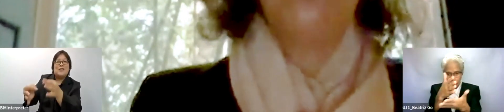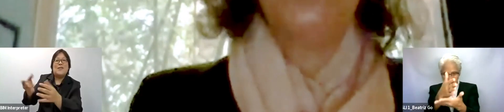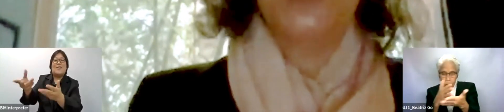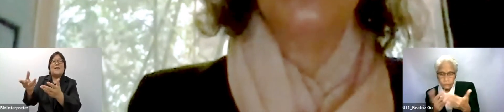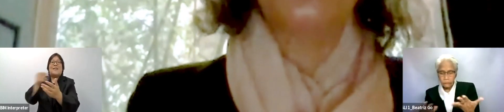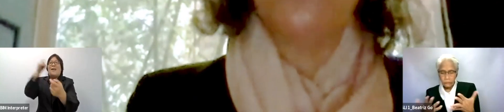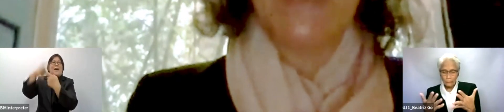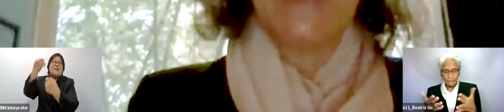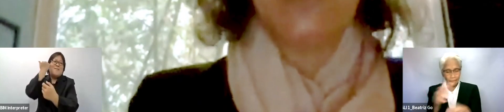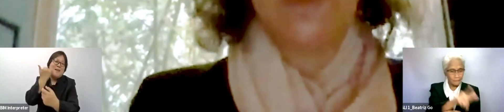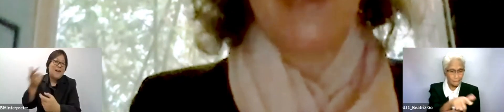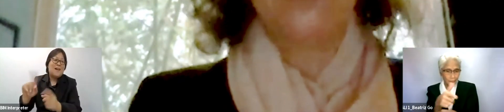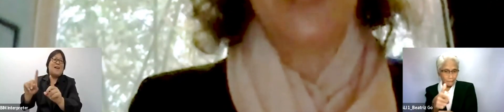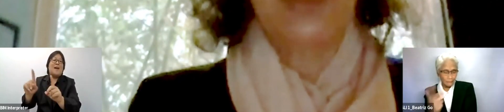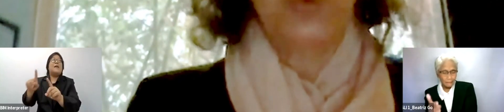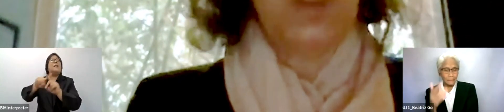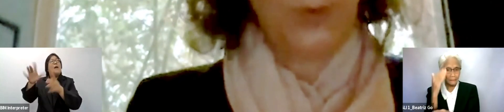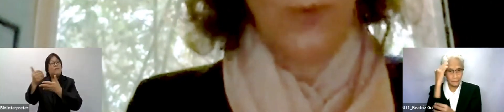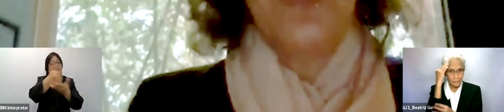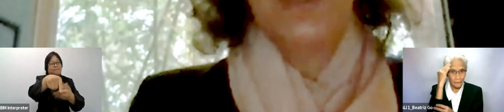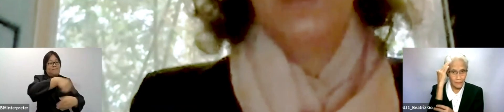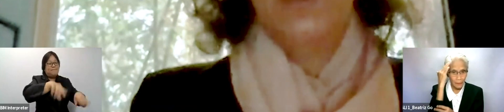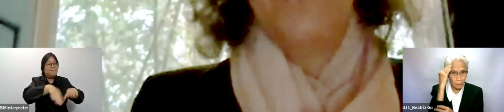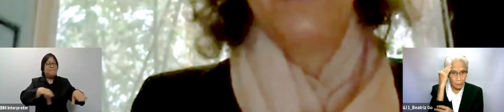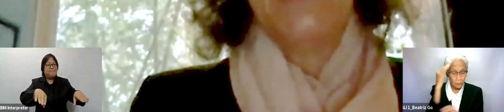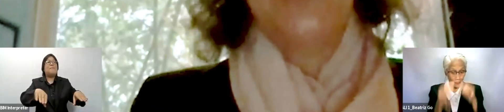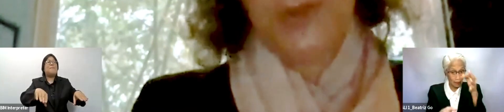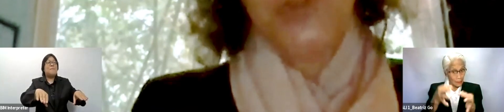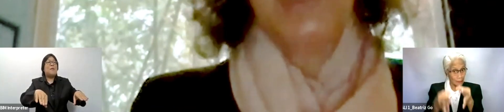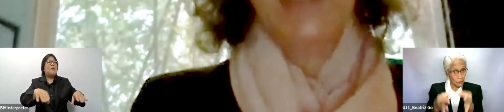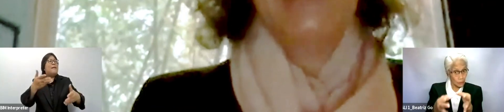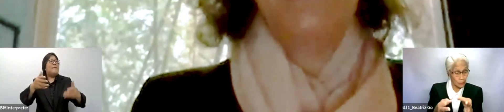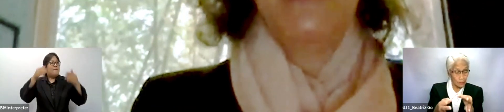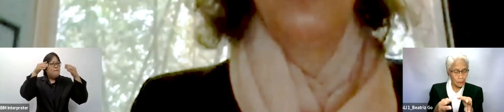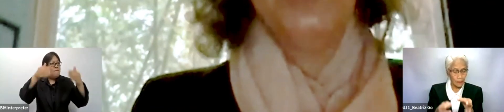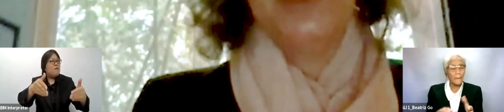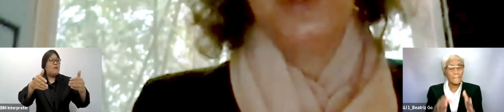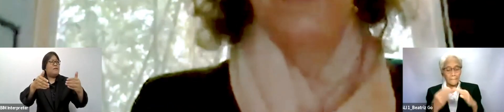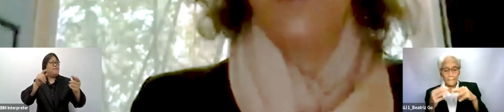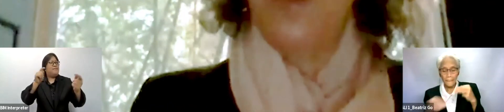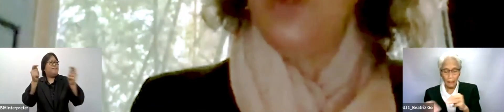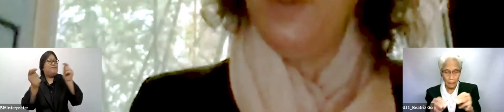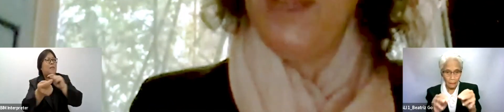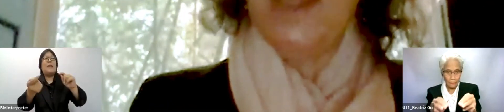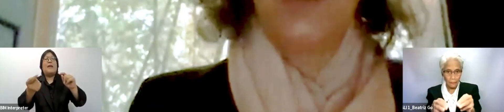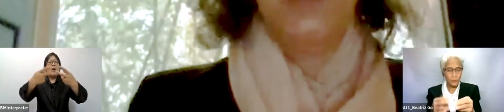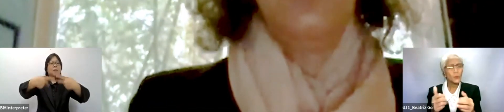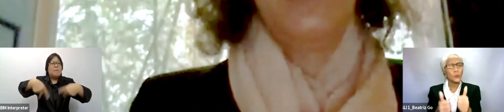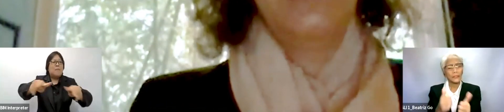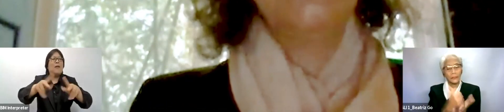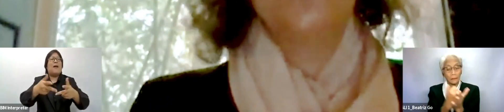rehabilitation of the children who may end up in conflict with the law. Diversion has been proven to be far more